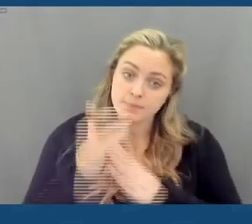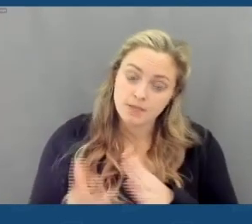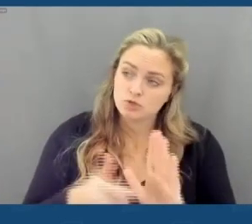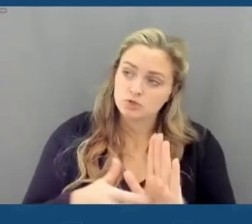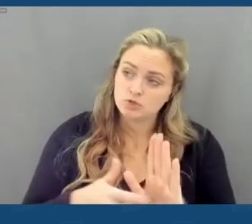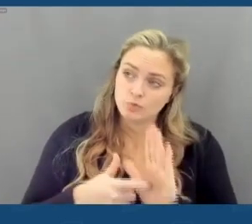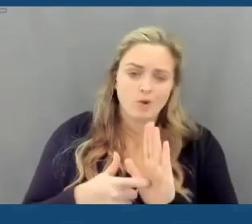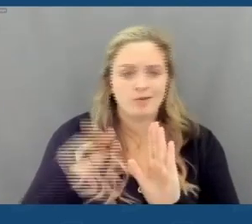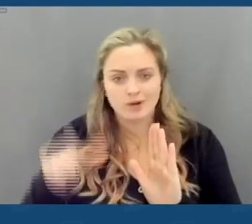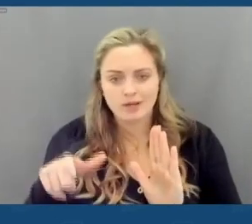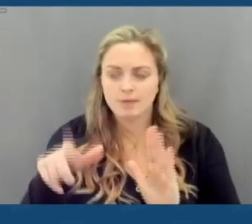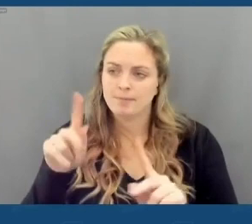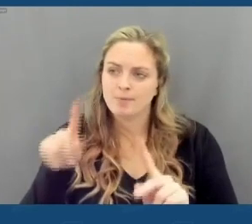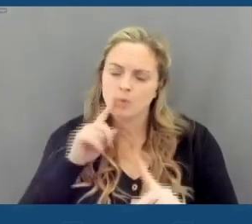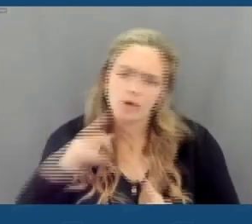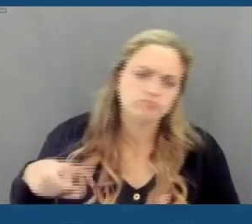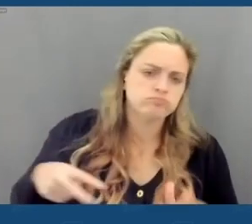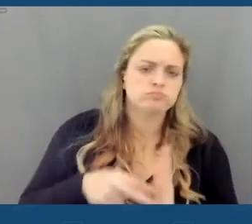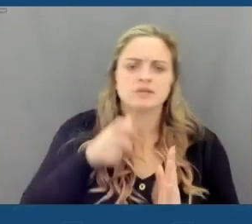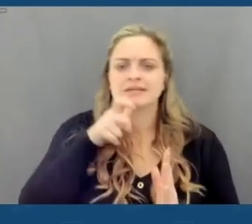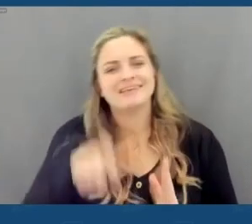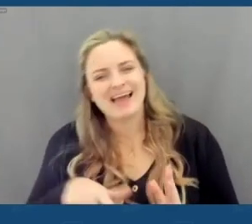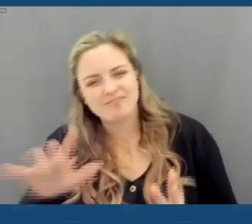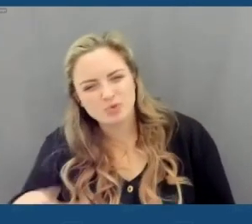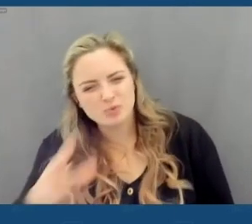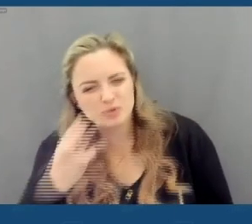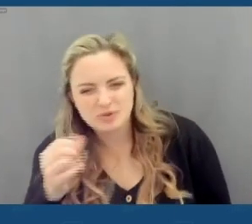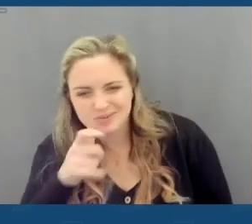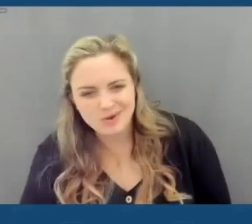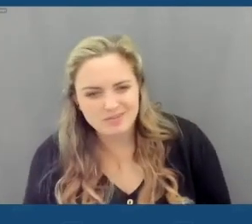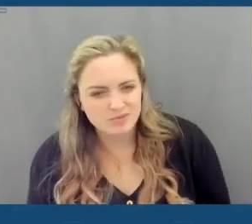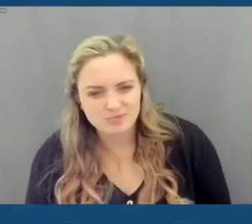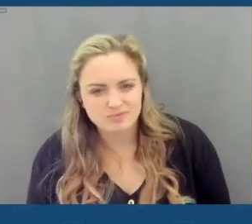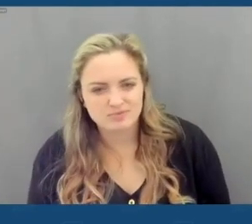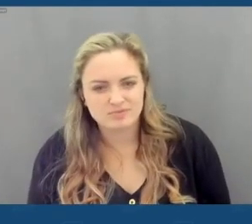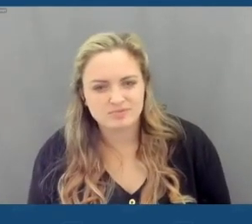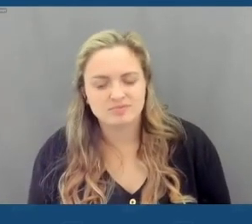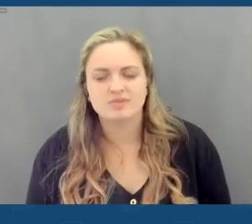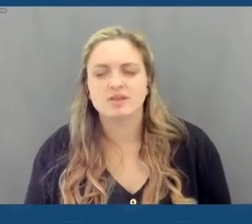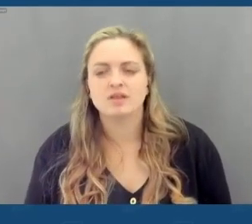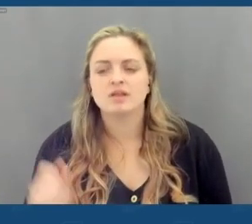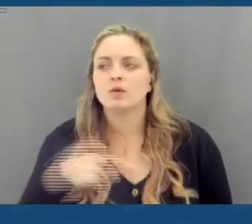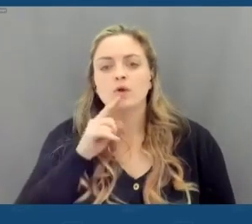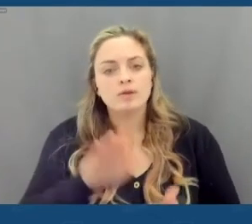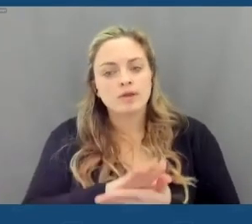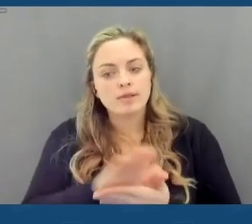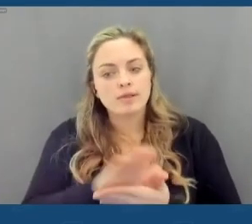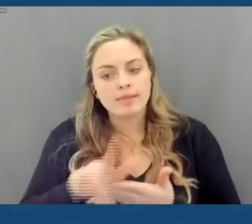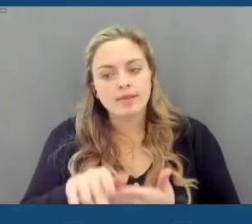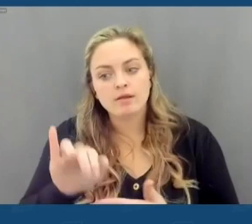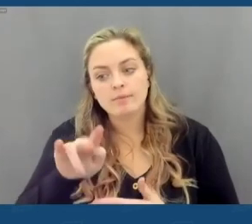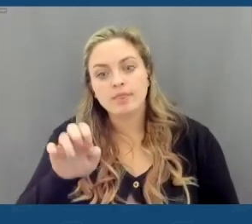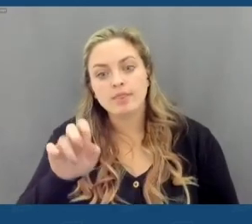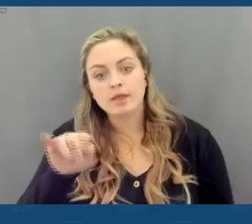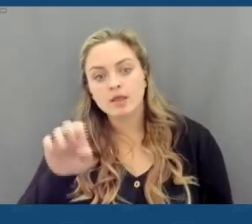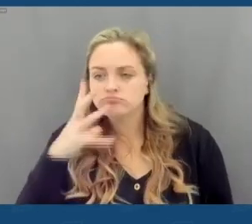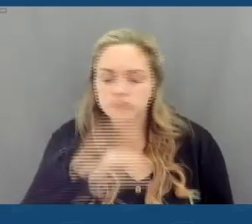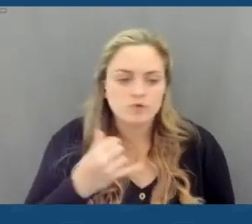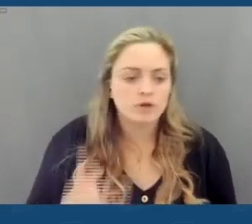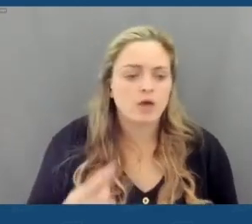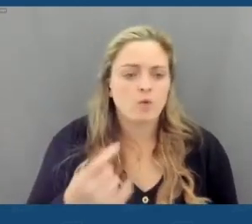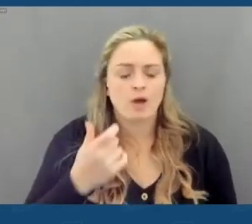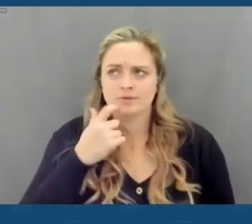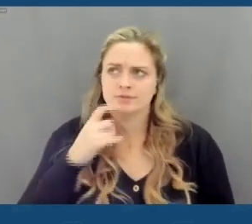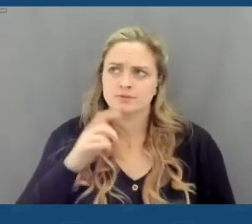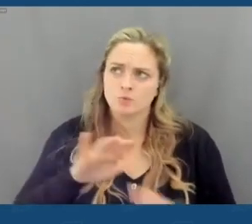will step up and say, no, it doesn't have to be that way. Just like we were able to clean up Lake Erie, and it is so beautiful right now. I literally was swimming in it